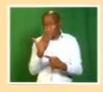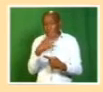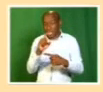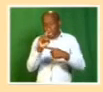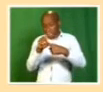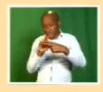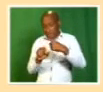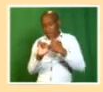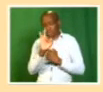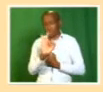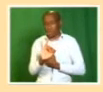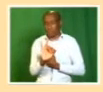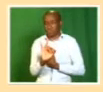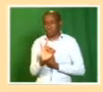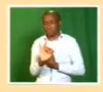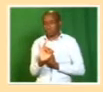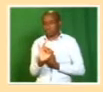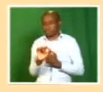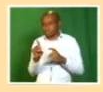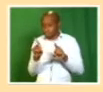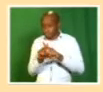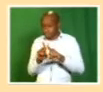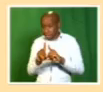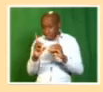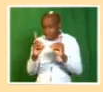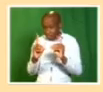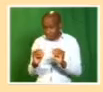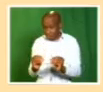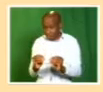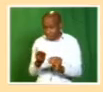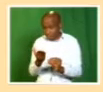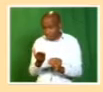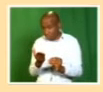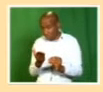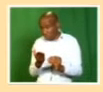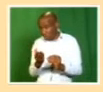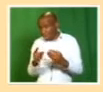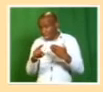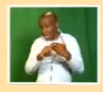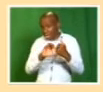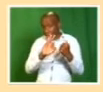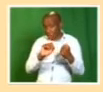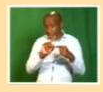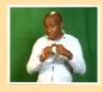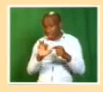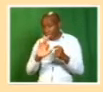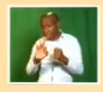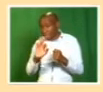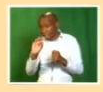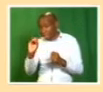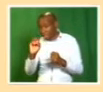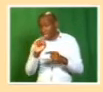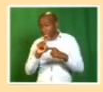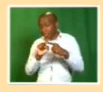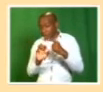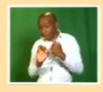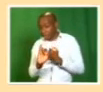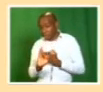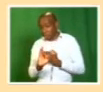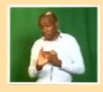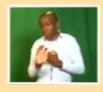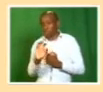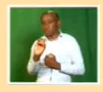by 2. That's what we have done here. We get what? Negative 3 plus 3 is 0. Divided by 2, you get